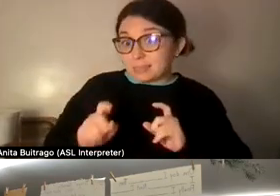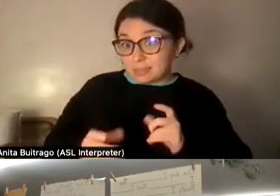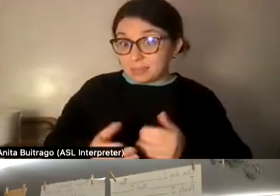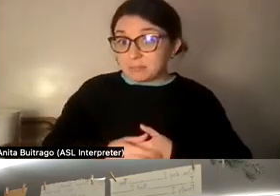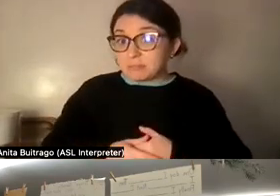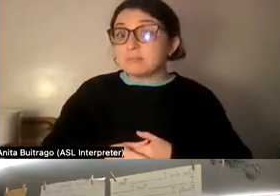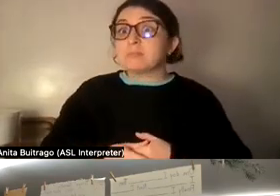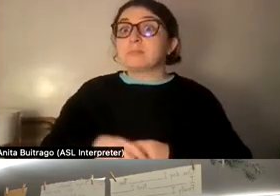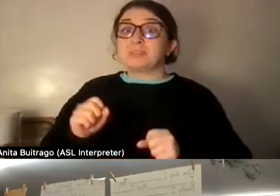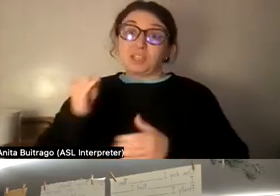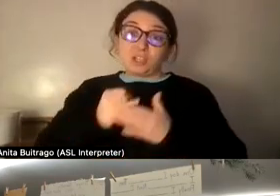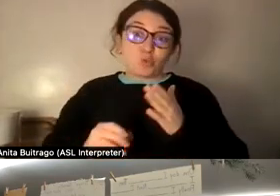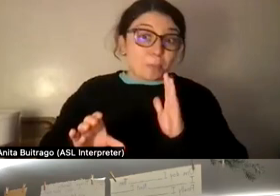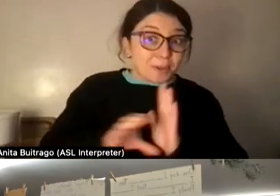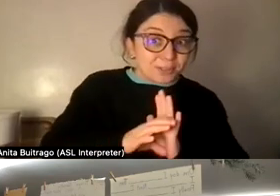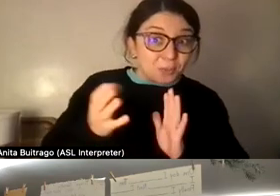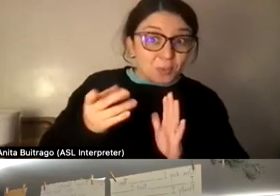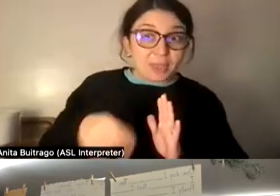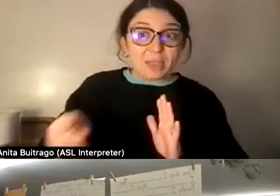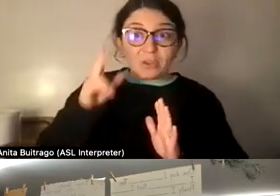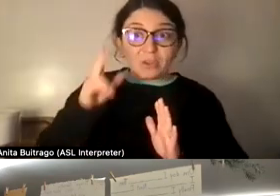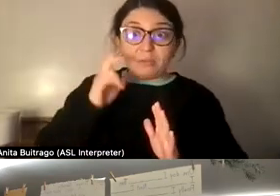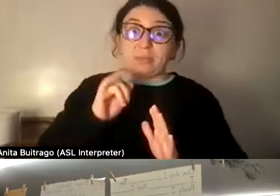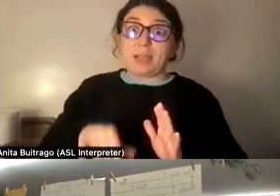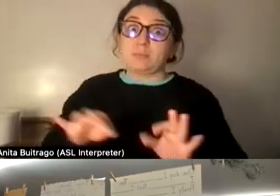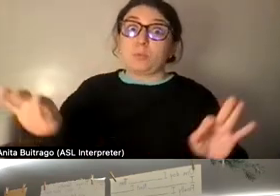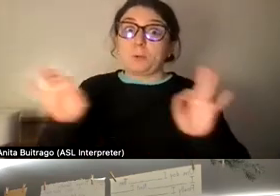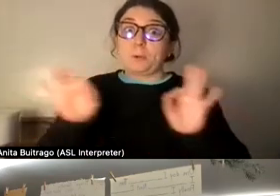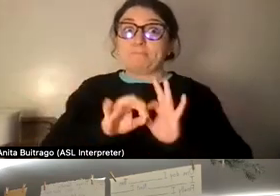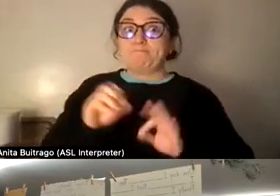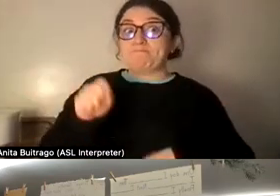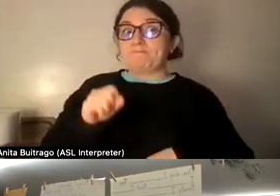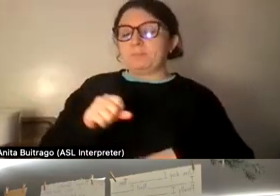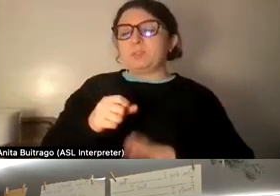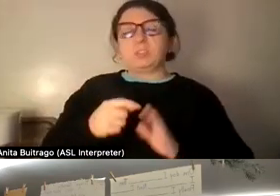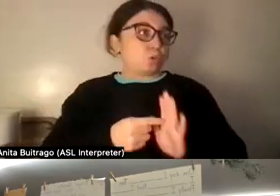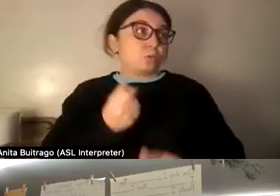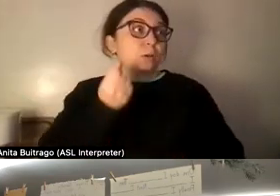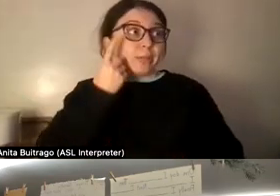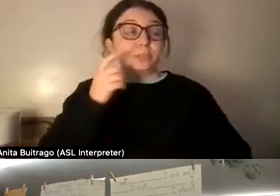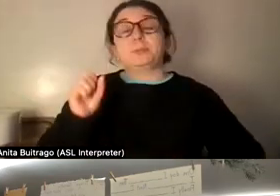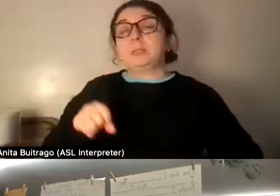pictures of what they're hearing. That's huge. That actually really shows comprehension. Yeah, exactly.